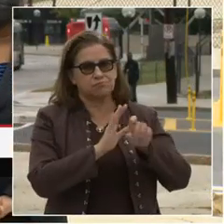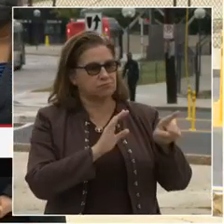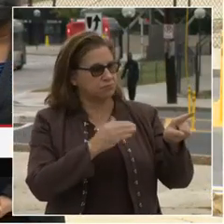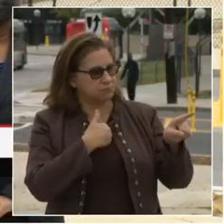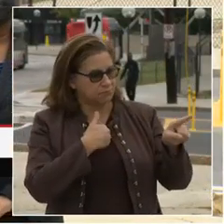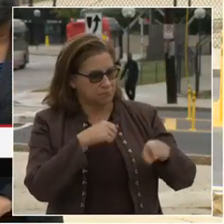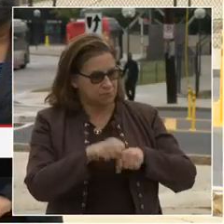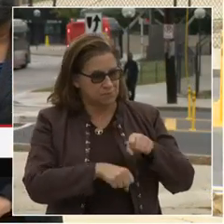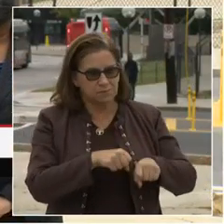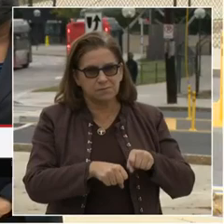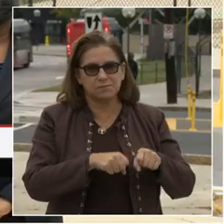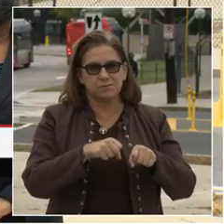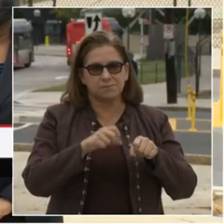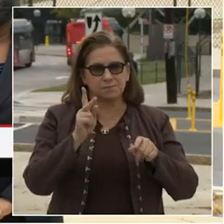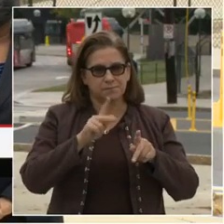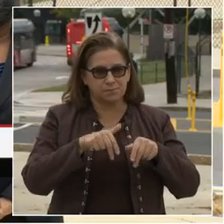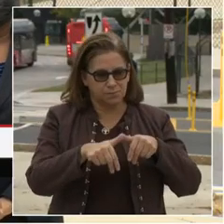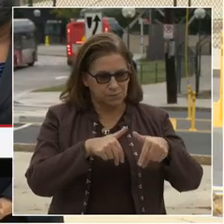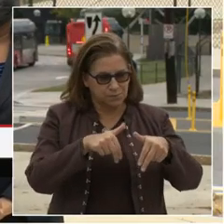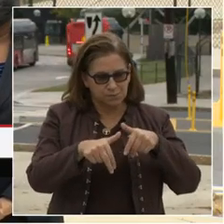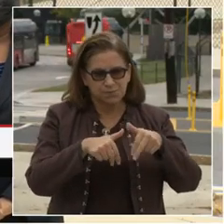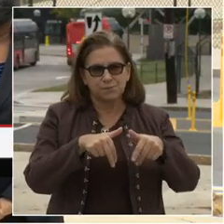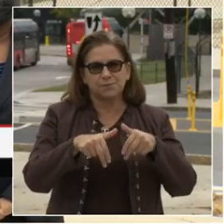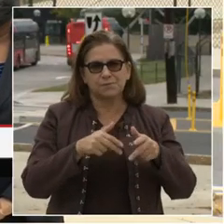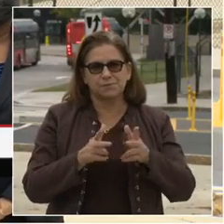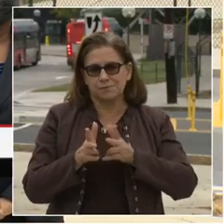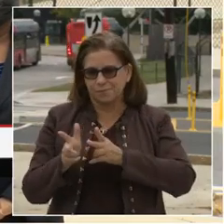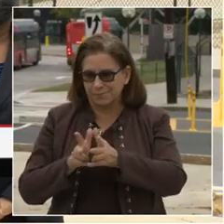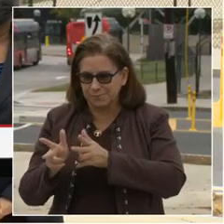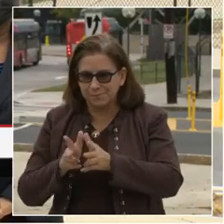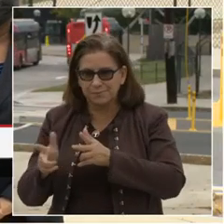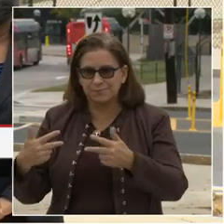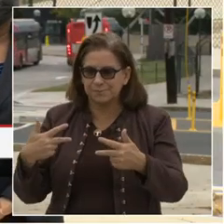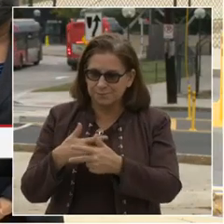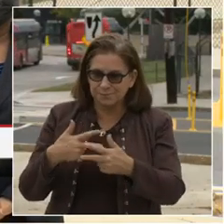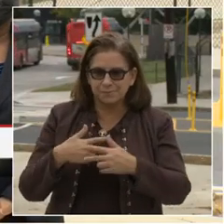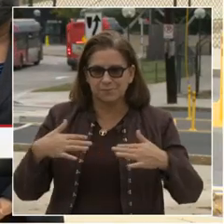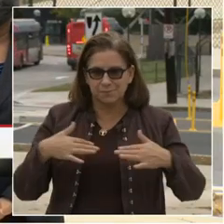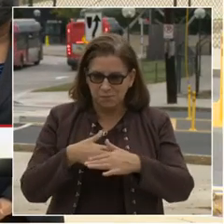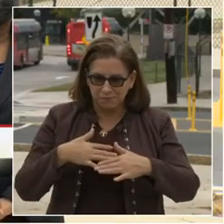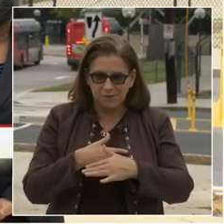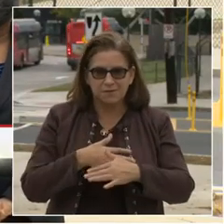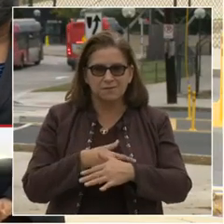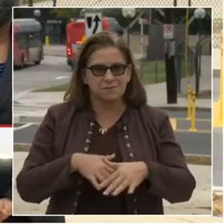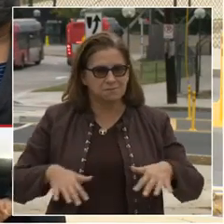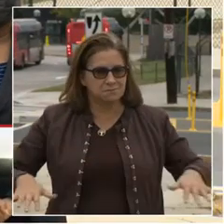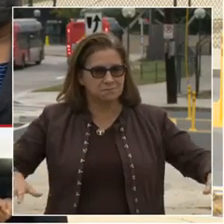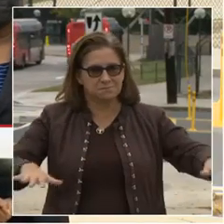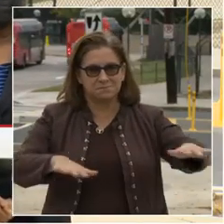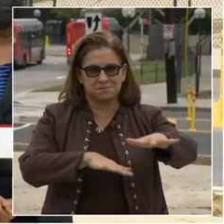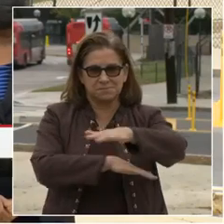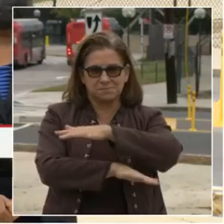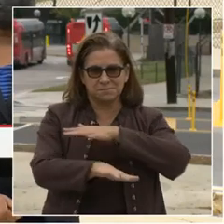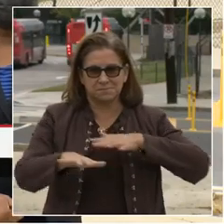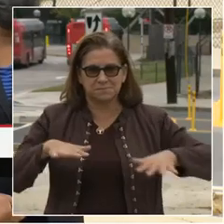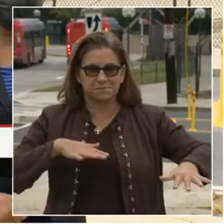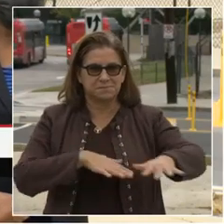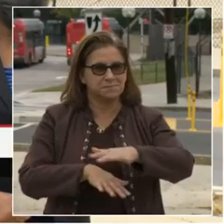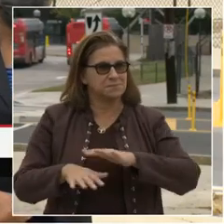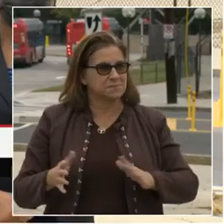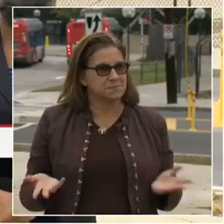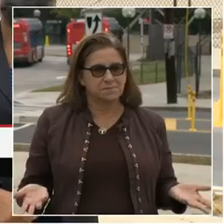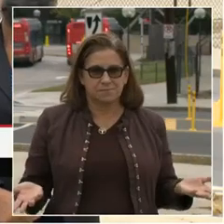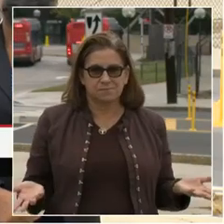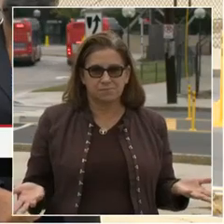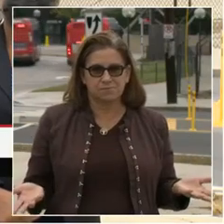can use the public space differently. It took some years to design. It took some people like me who traveled that way my